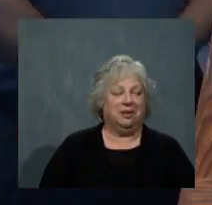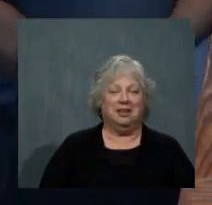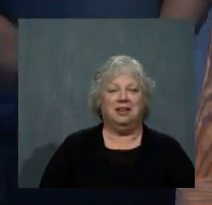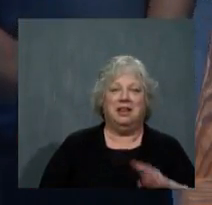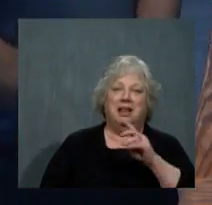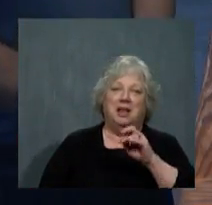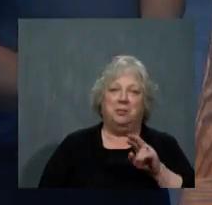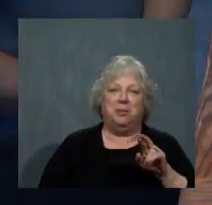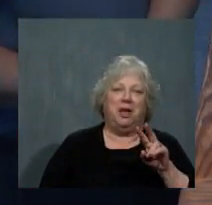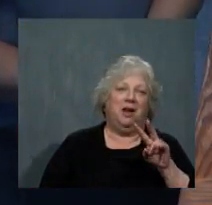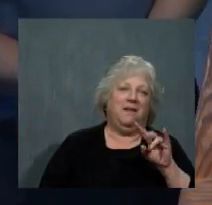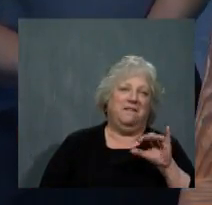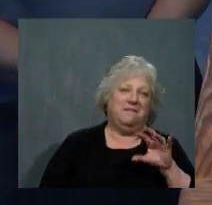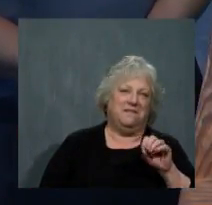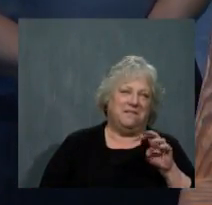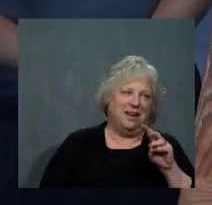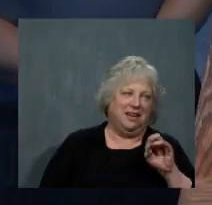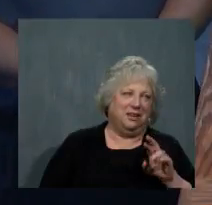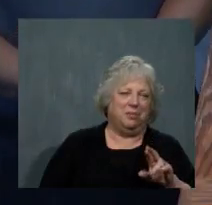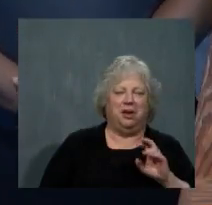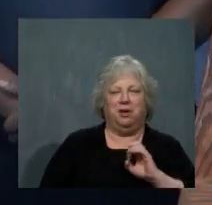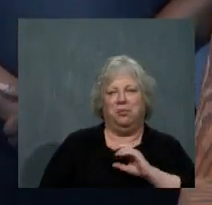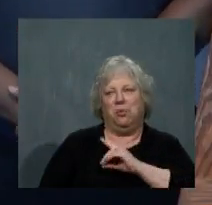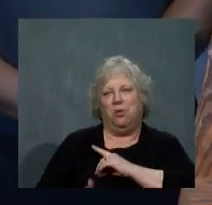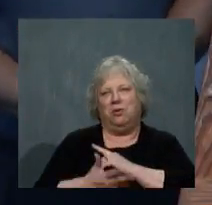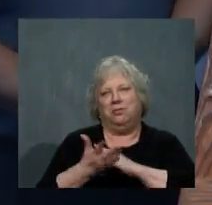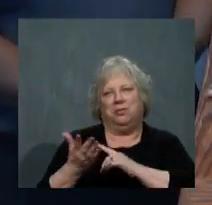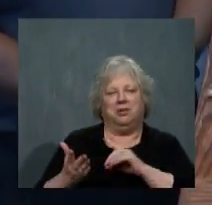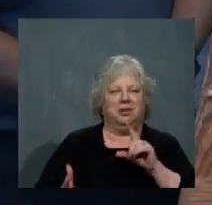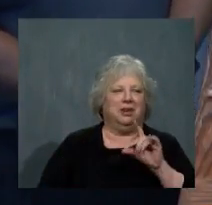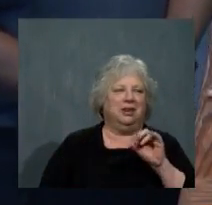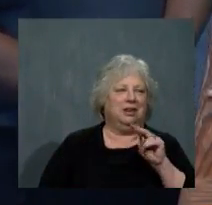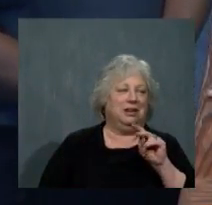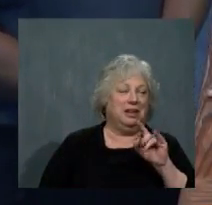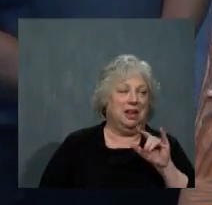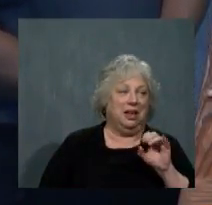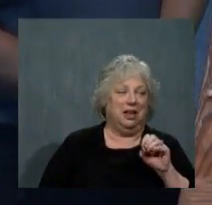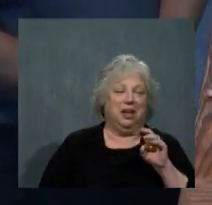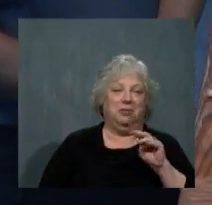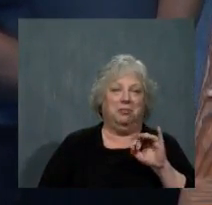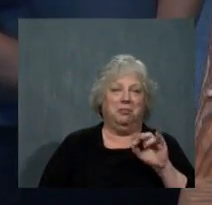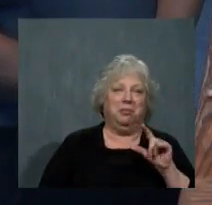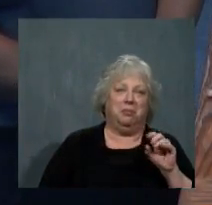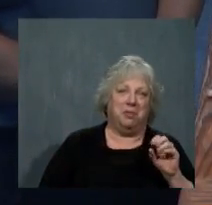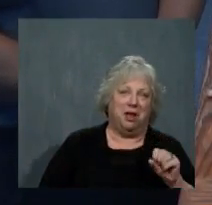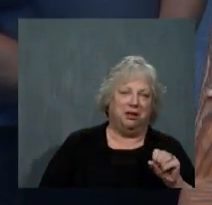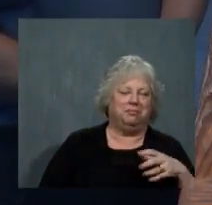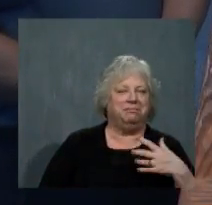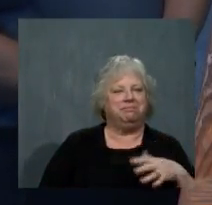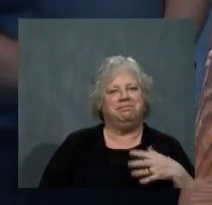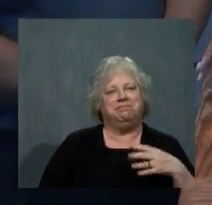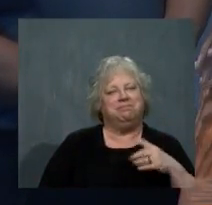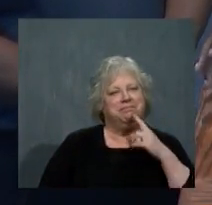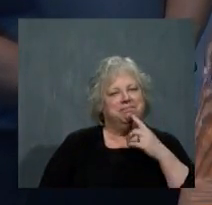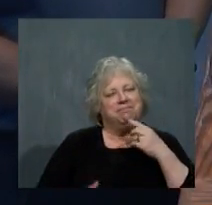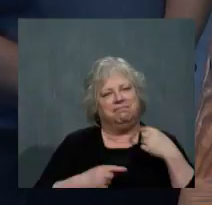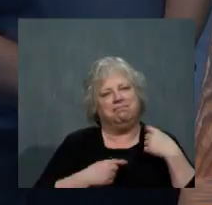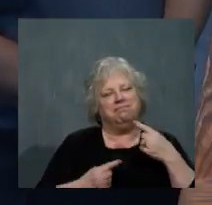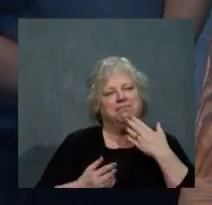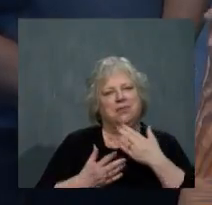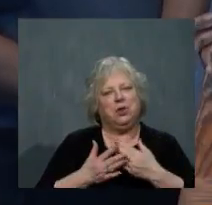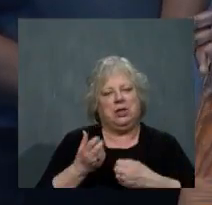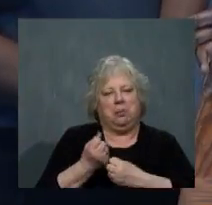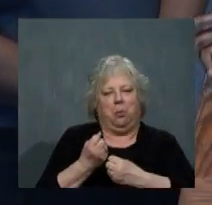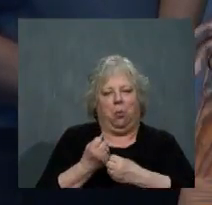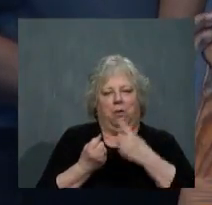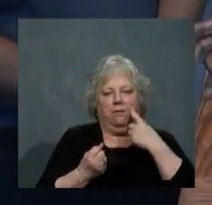going. Mayor, Vice Mayor, the board. Lonnie Miles has been a good support for me. I'm